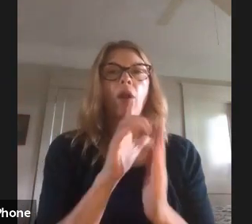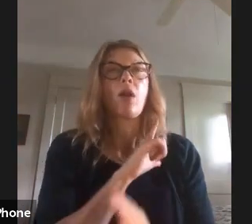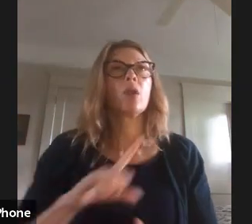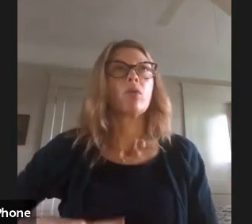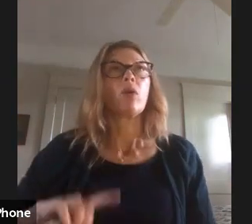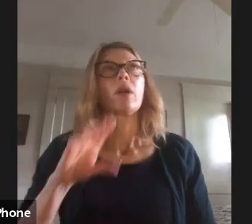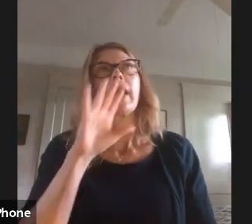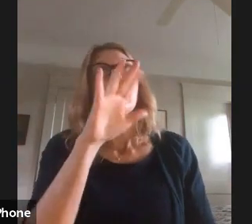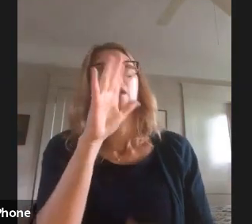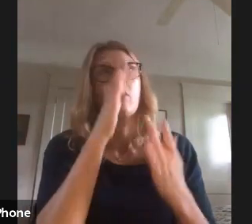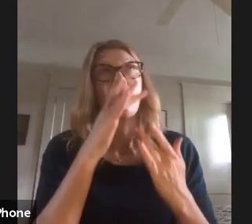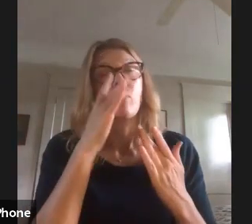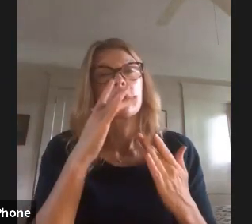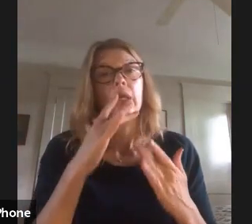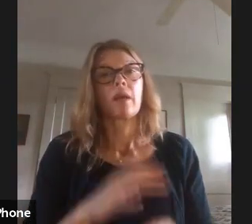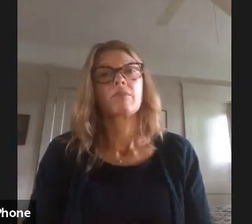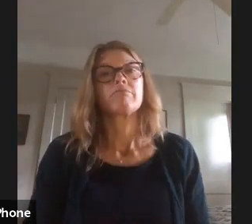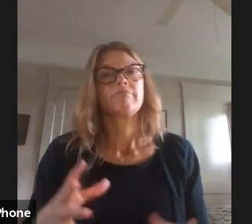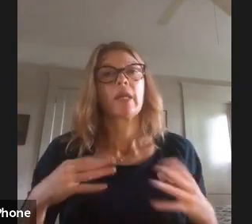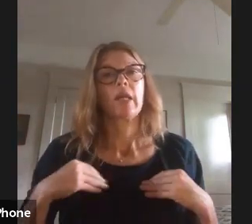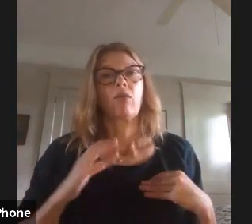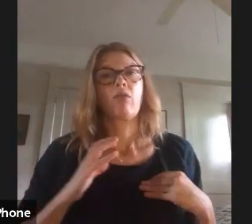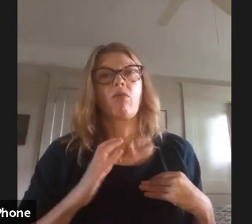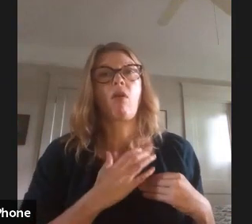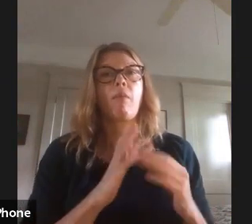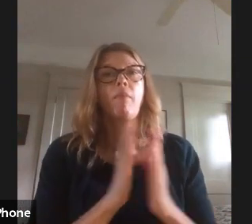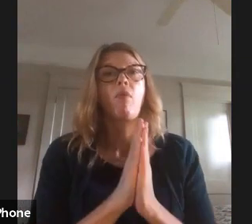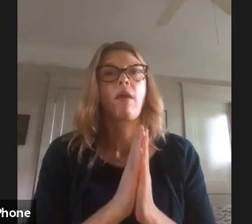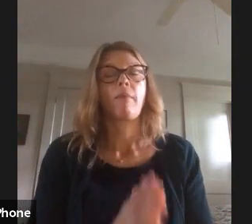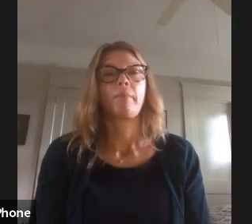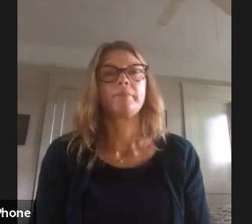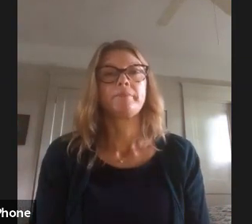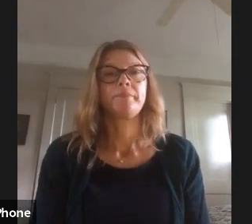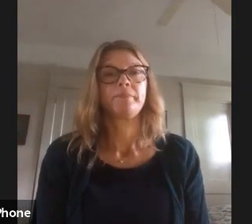mercy, hear our prayer.